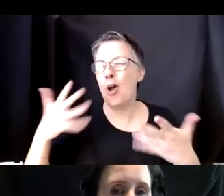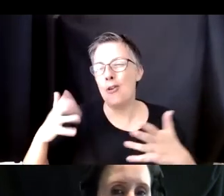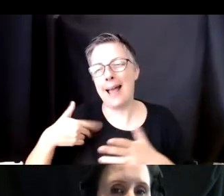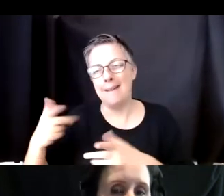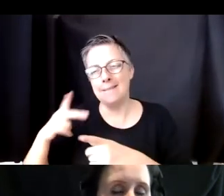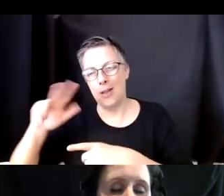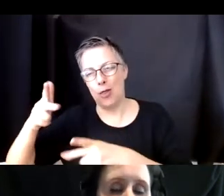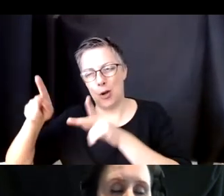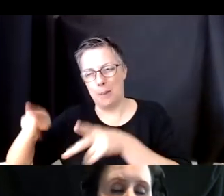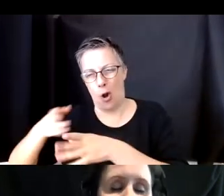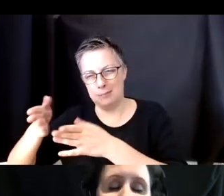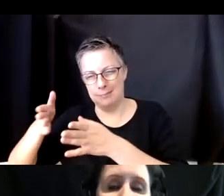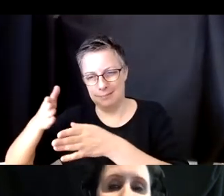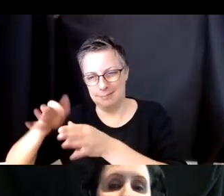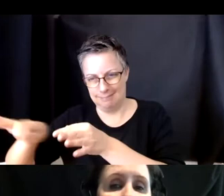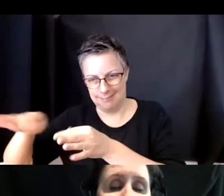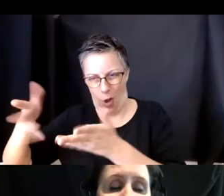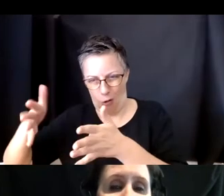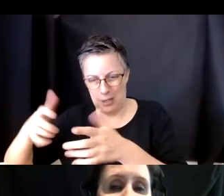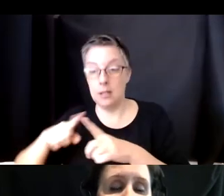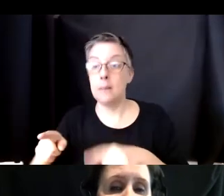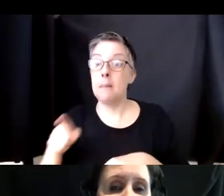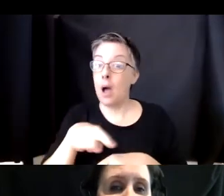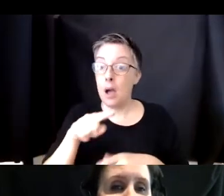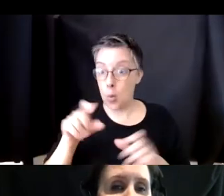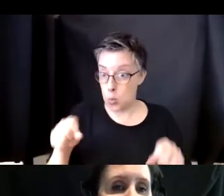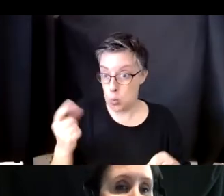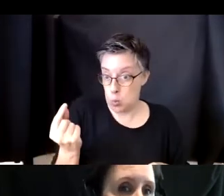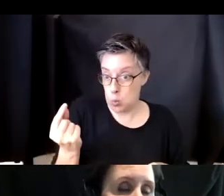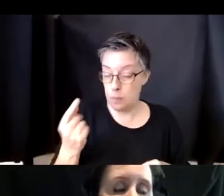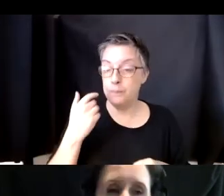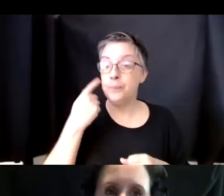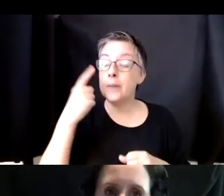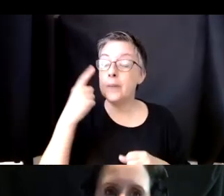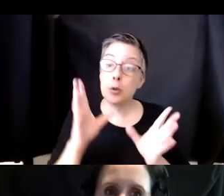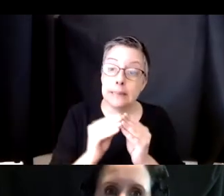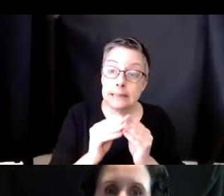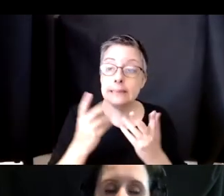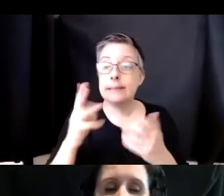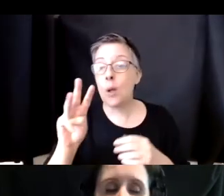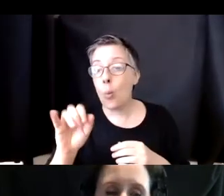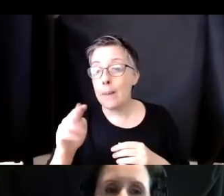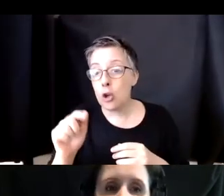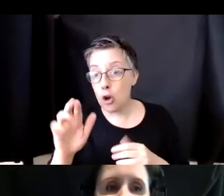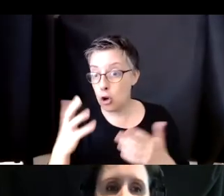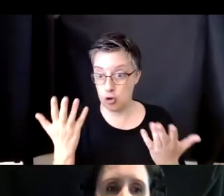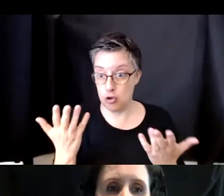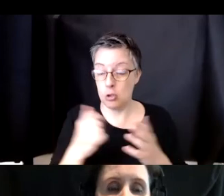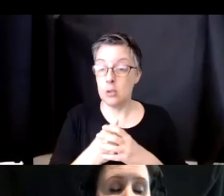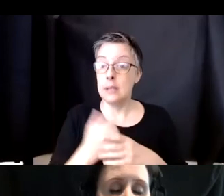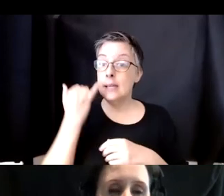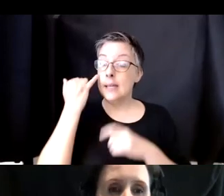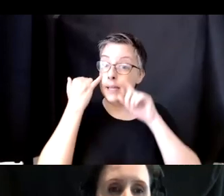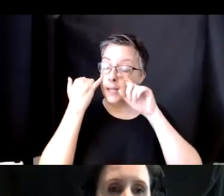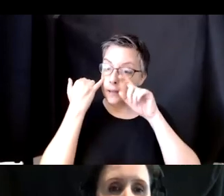captions set up in this meeting, but what you can do for a meeting or a webinar, as long as the